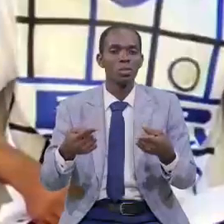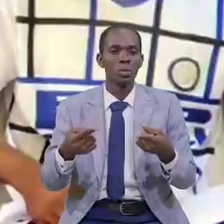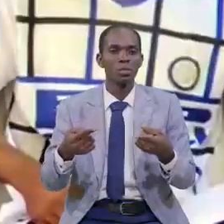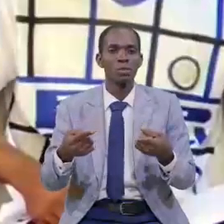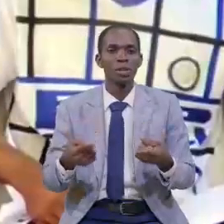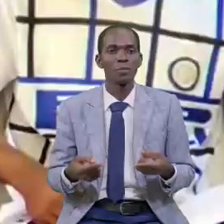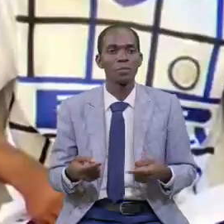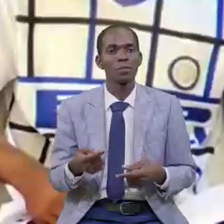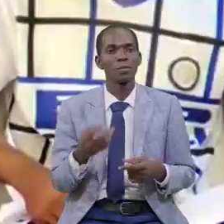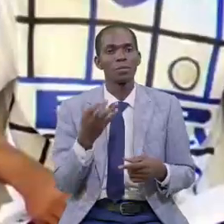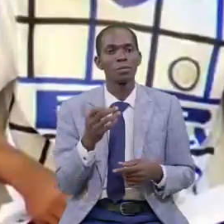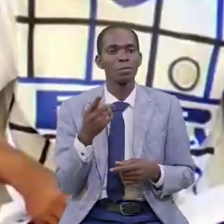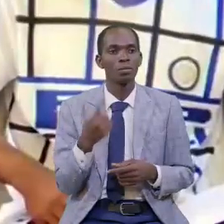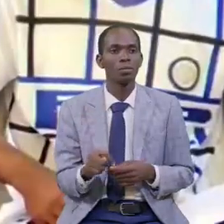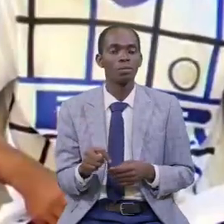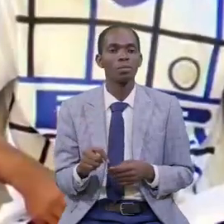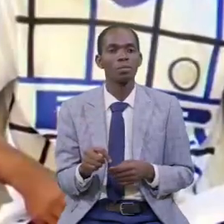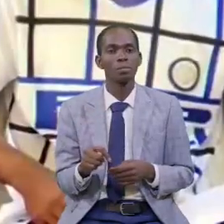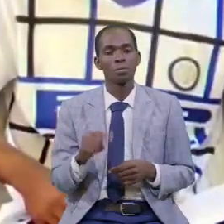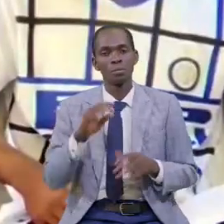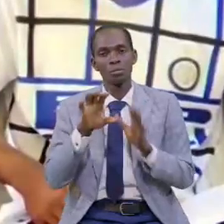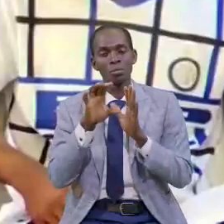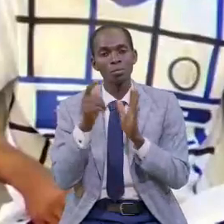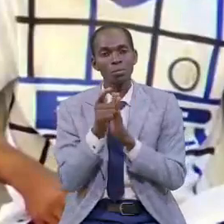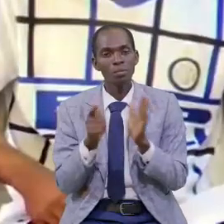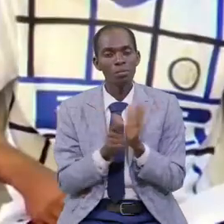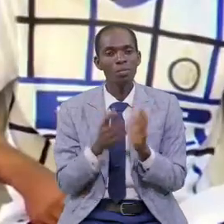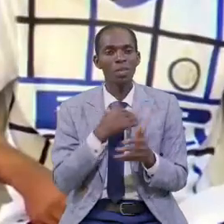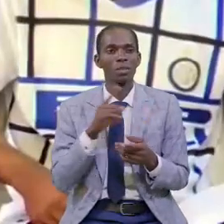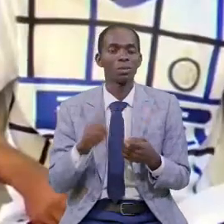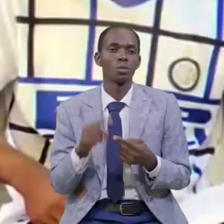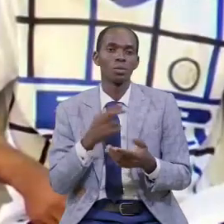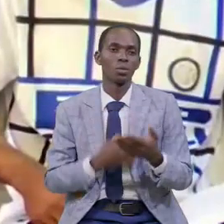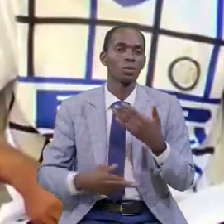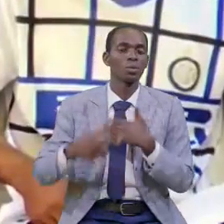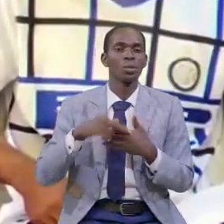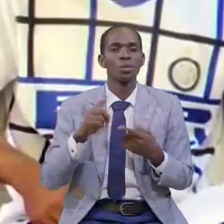commandment to restore and to build Jerusalem